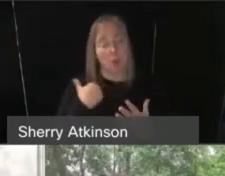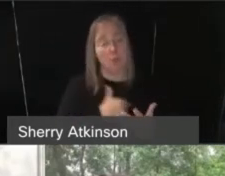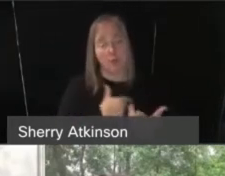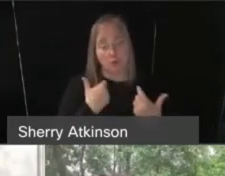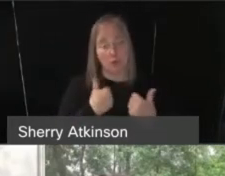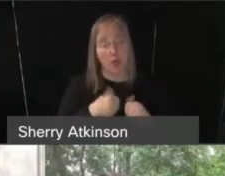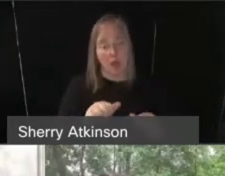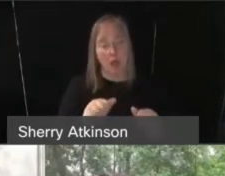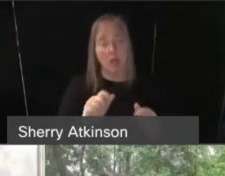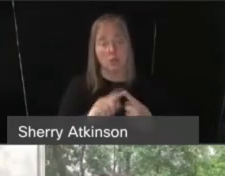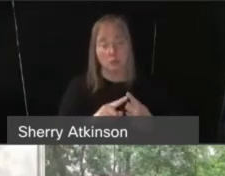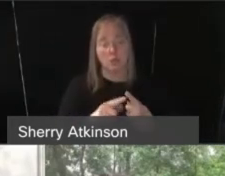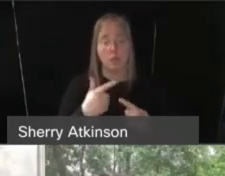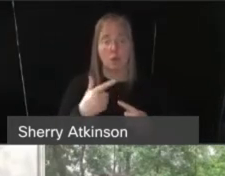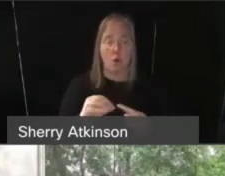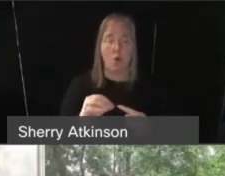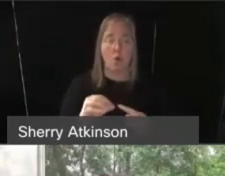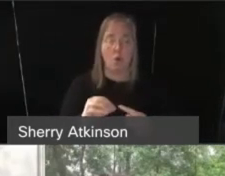we try to go